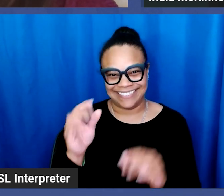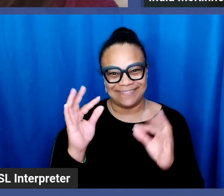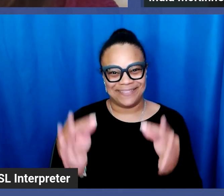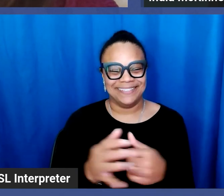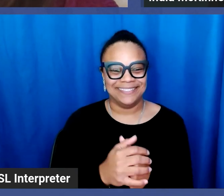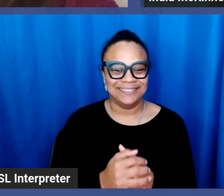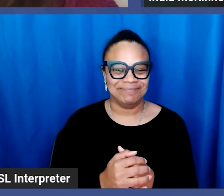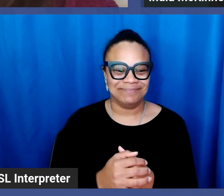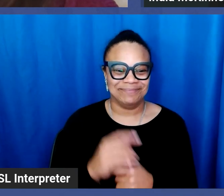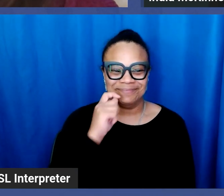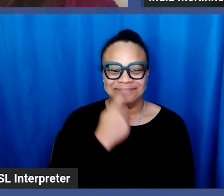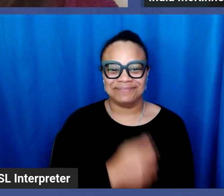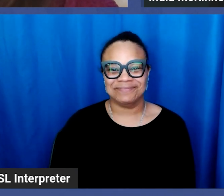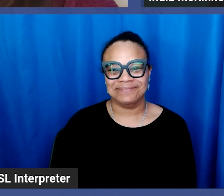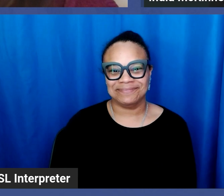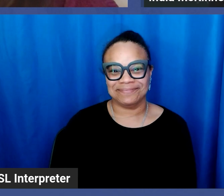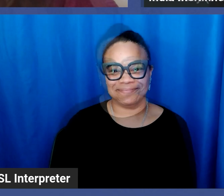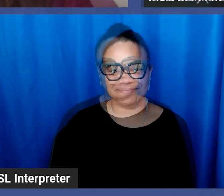Absolutely. Cool.